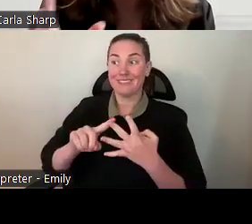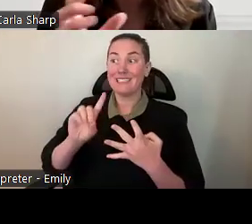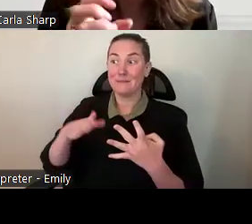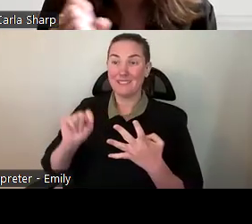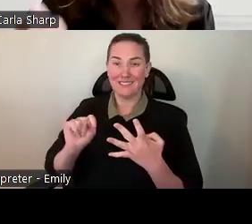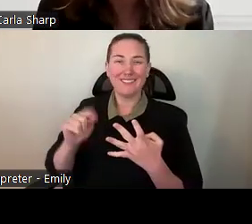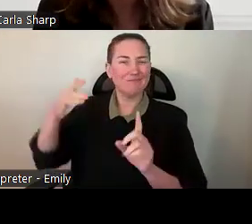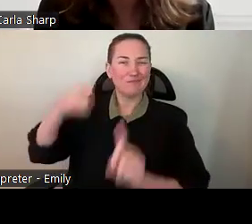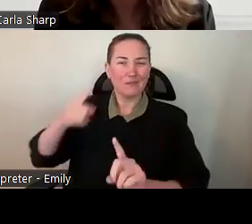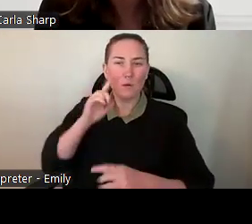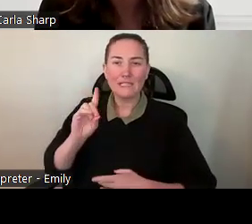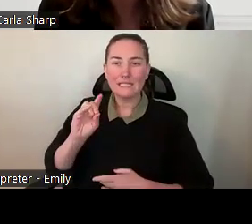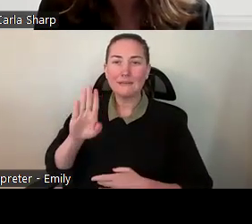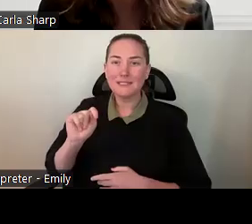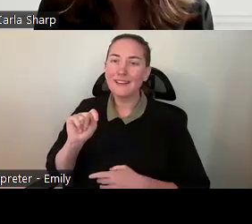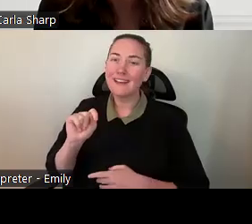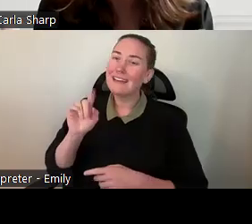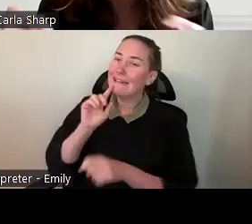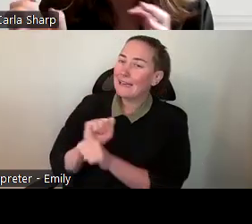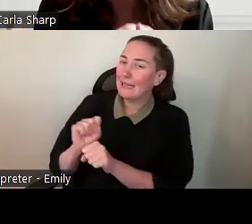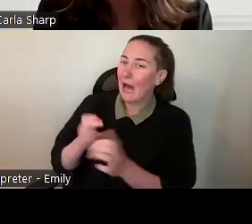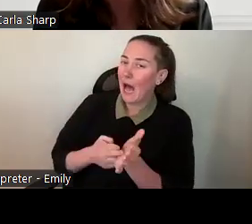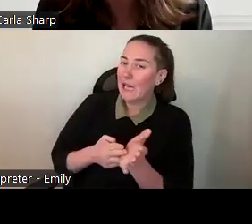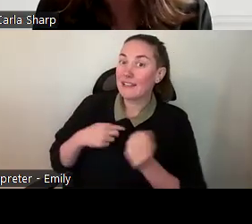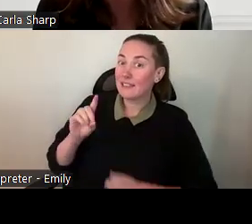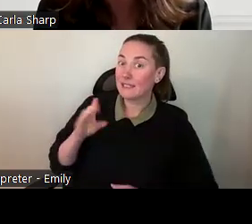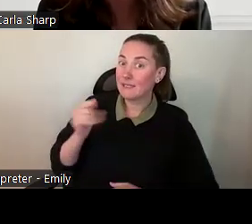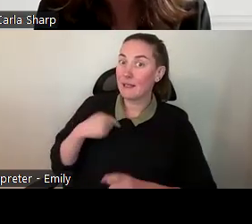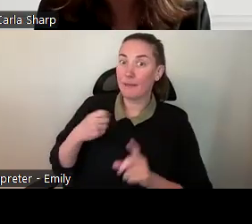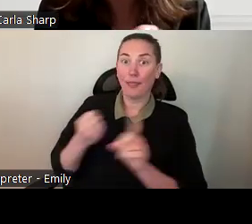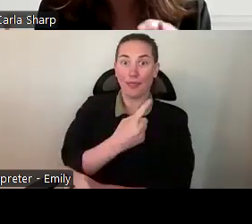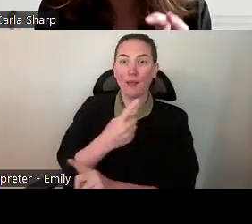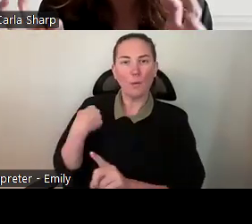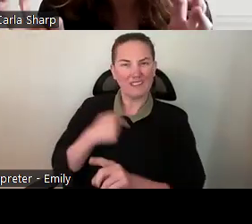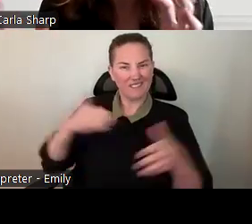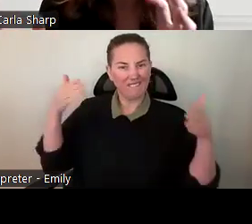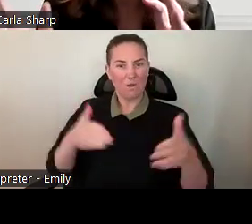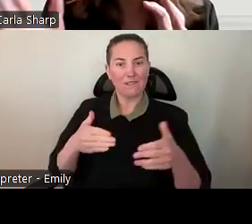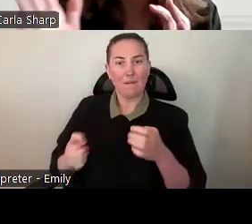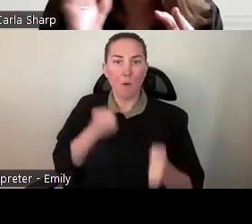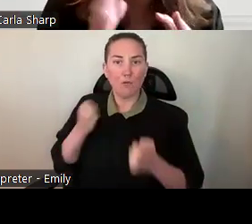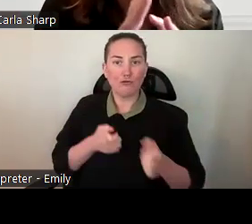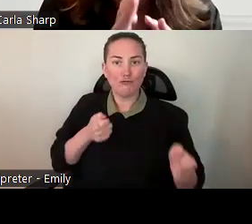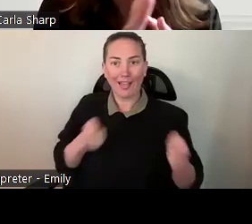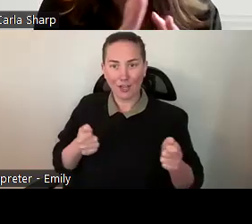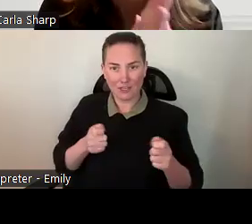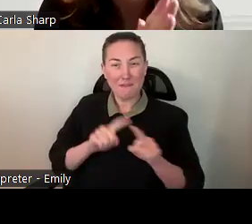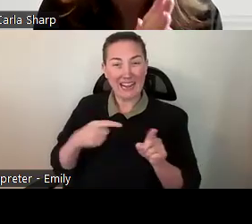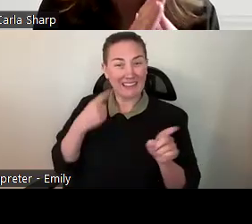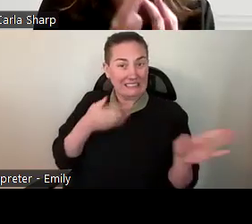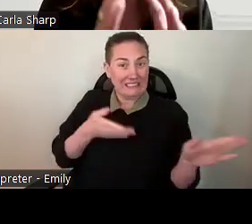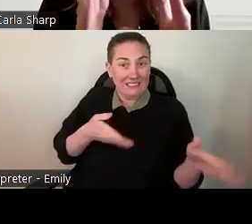this. I think we got sidetracked with DBT a little bit to focus just on emotion regulation. We need to move back